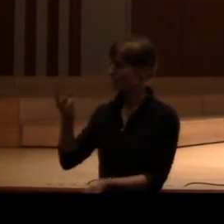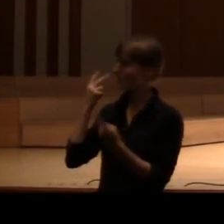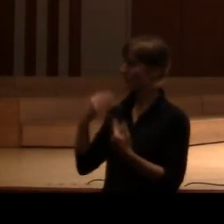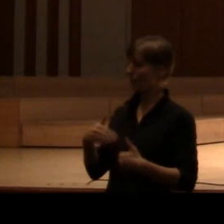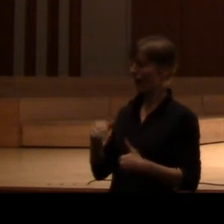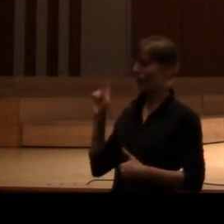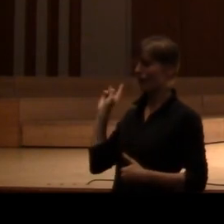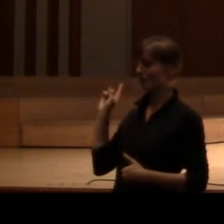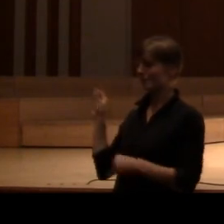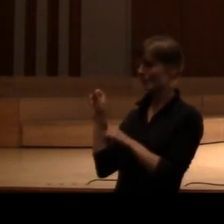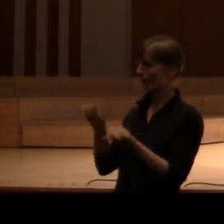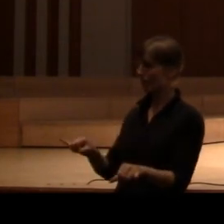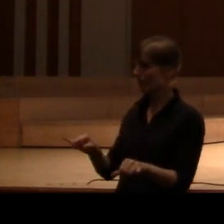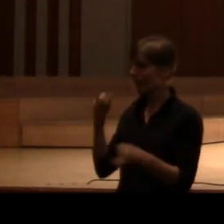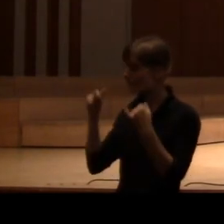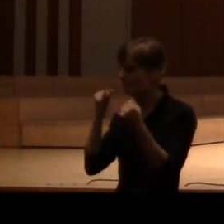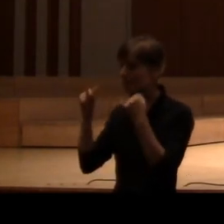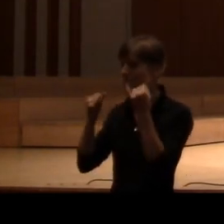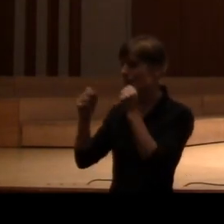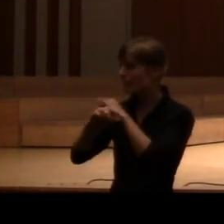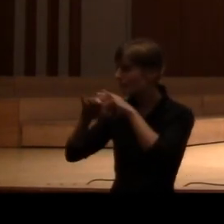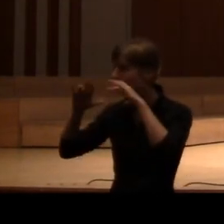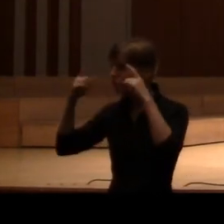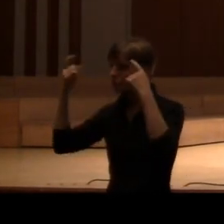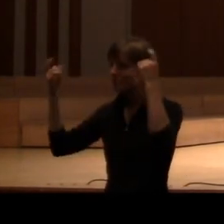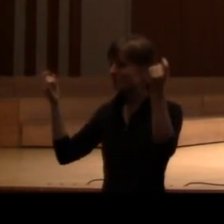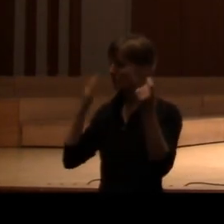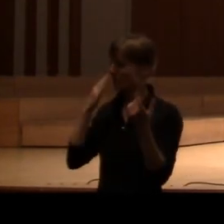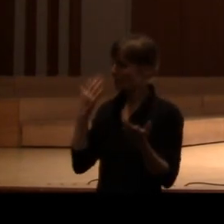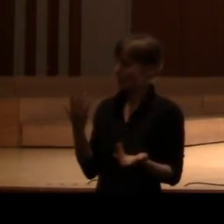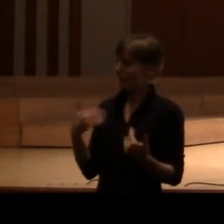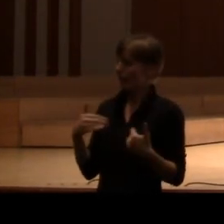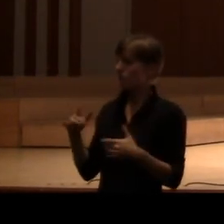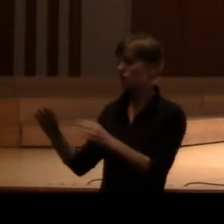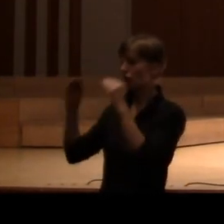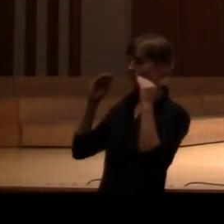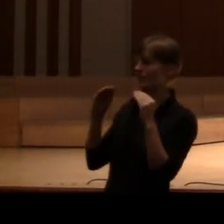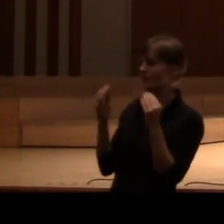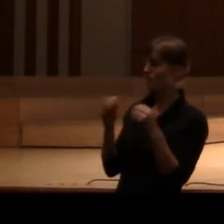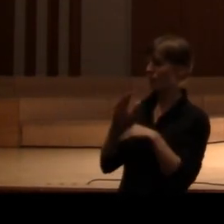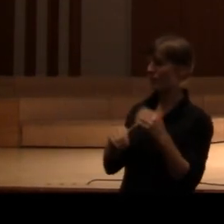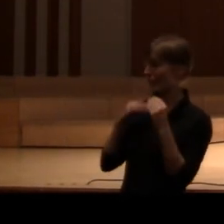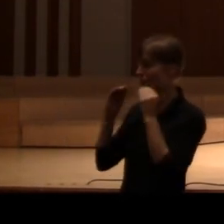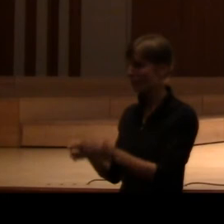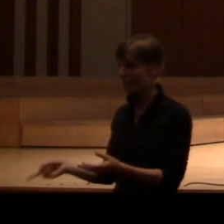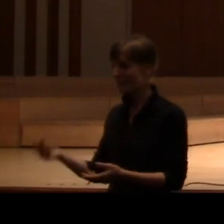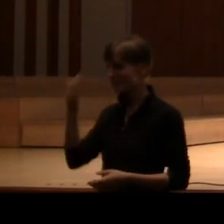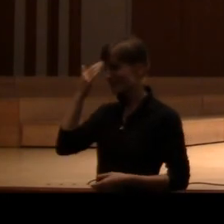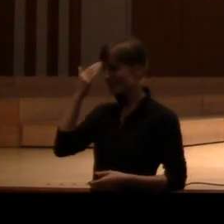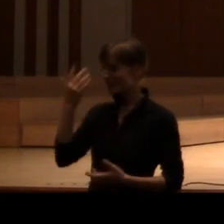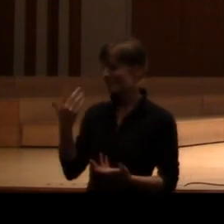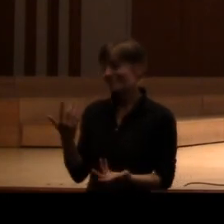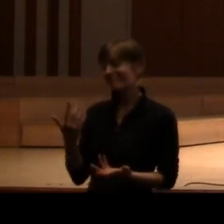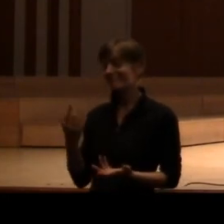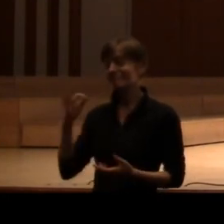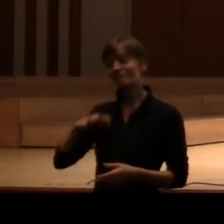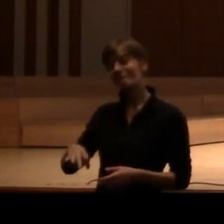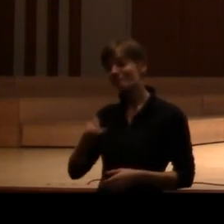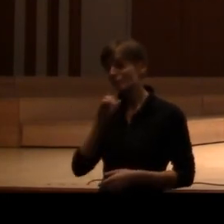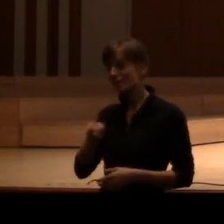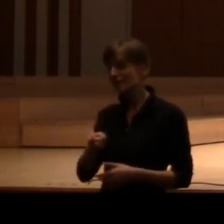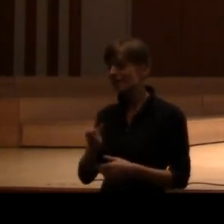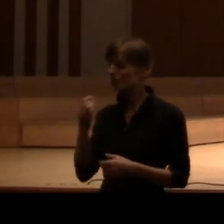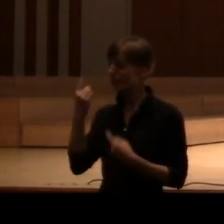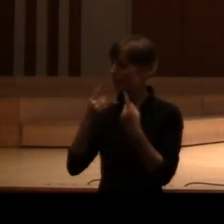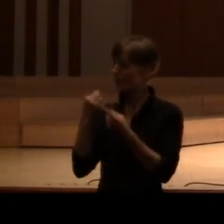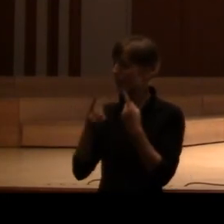to me. I think that they taught me a lot, perhaps more than I taught them even. So when I think about how this audience